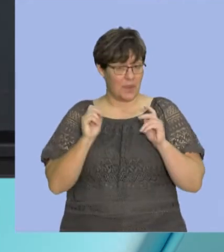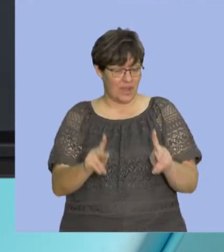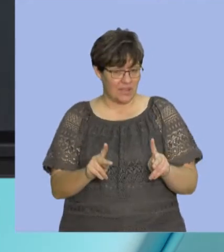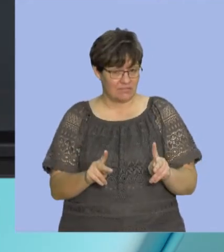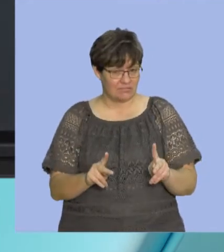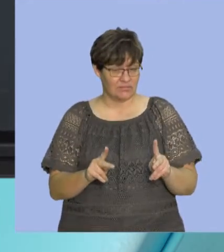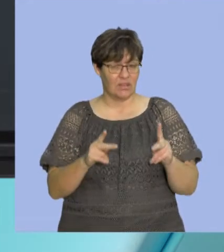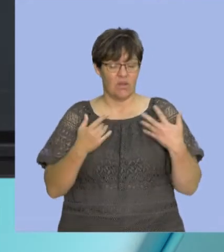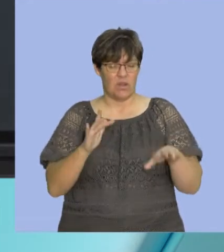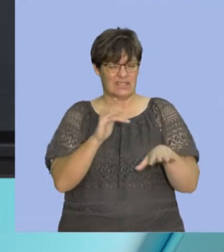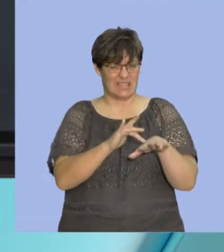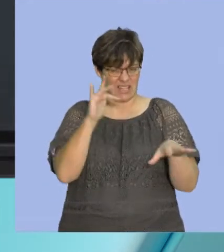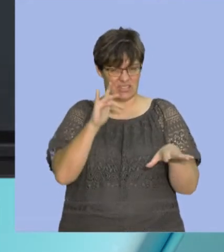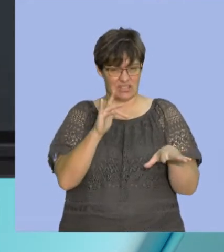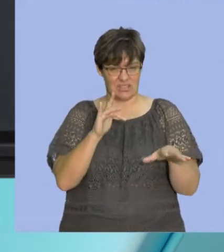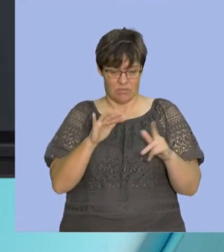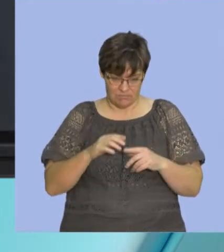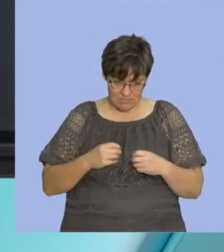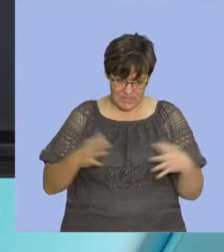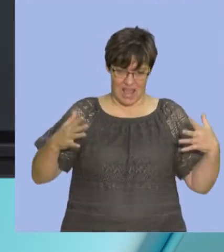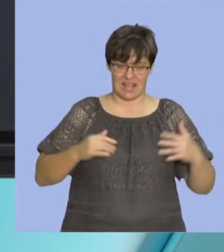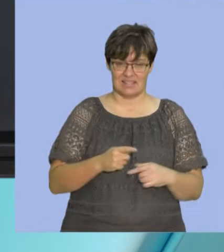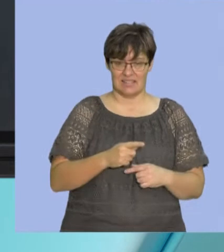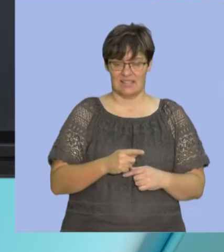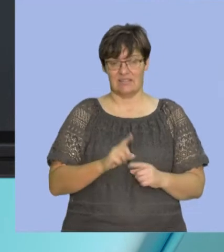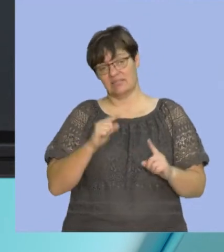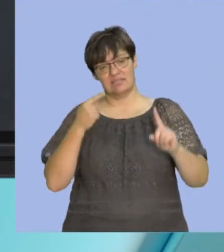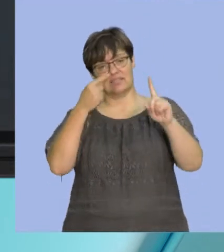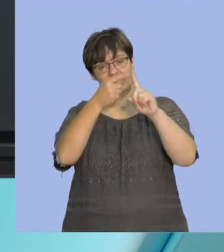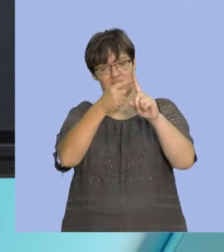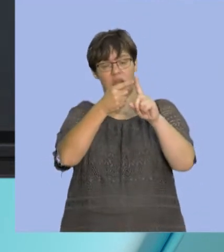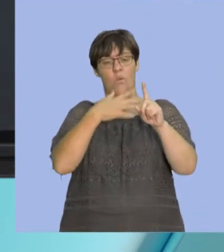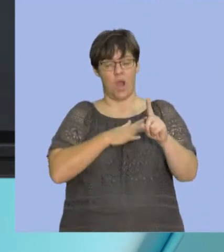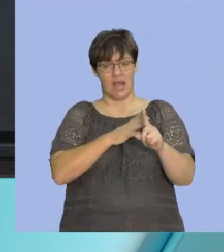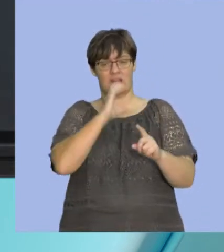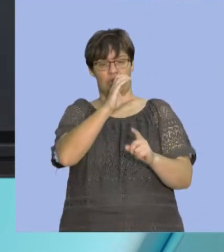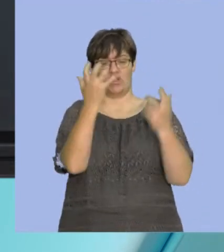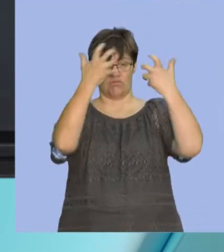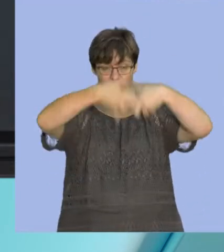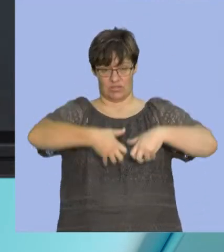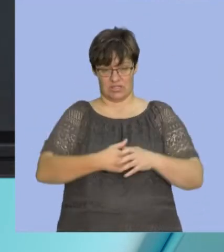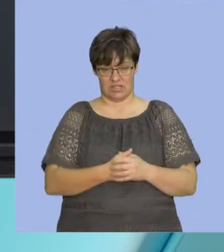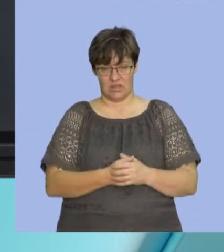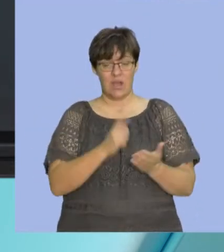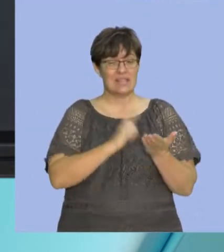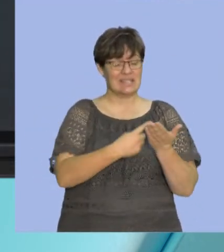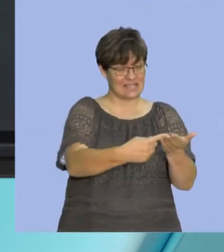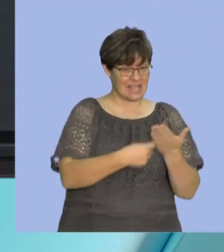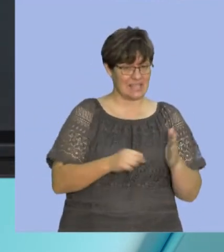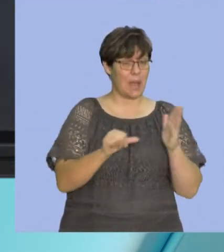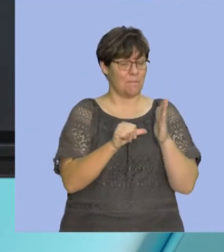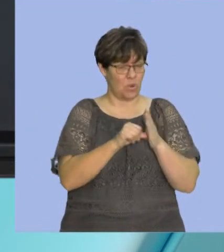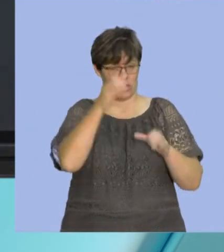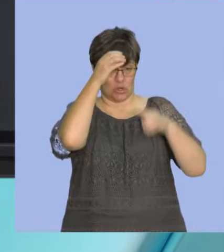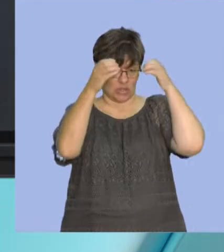we've touched, we're in flight. Our destination is the creditors recon. We've discussed important